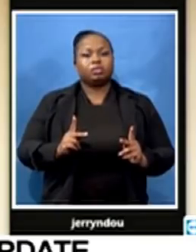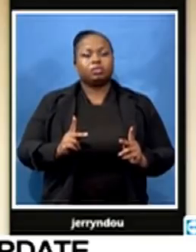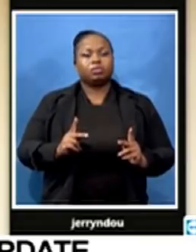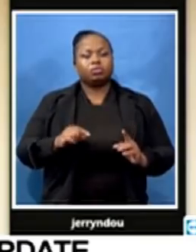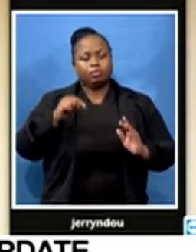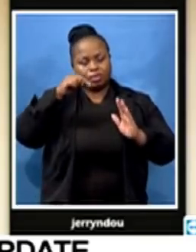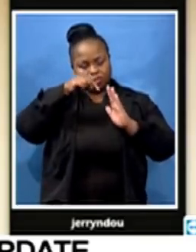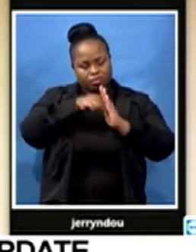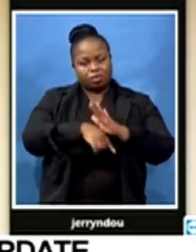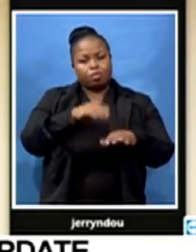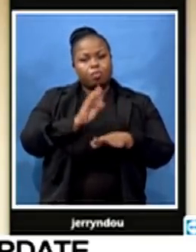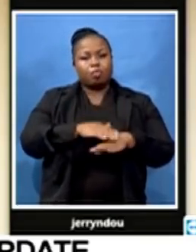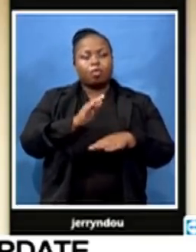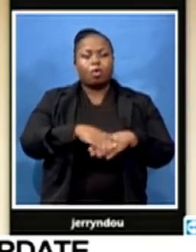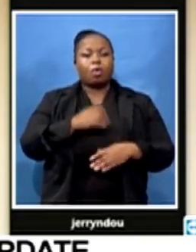the virus,